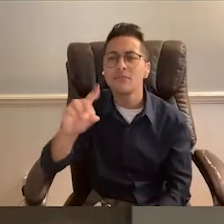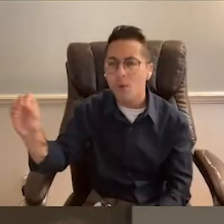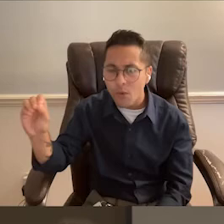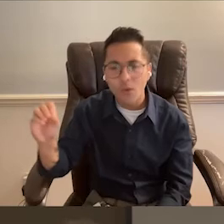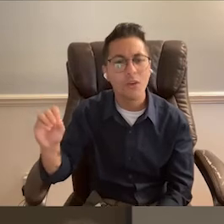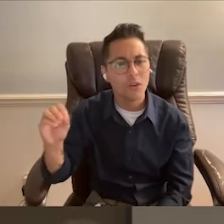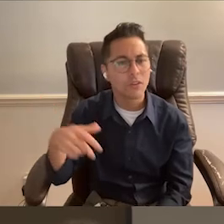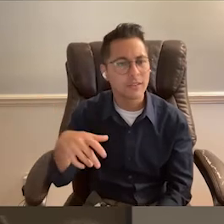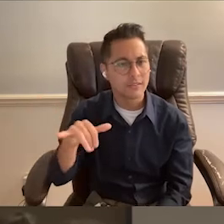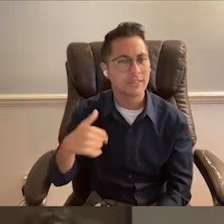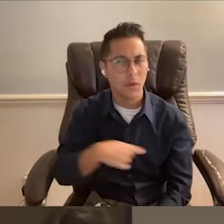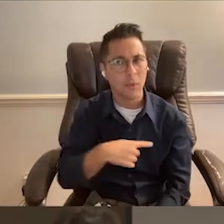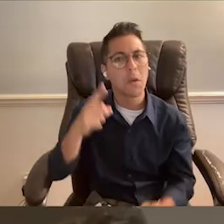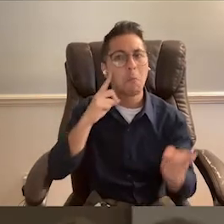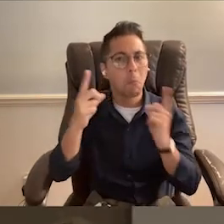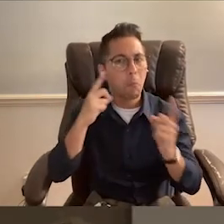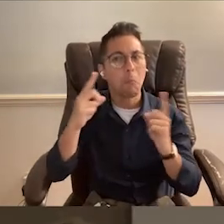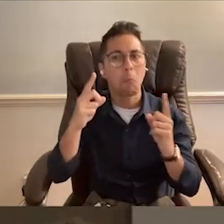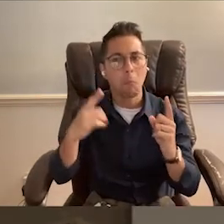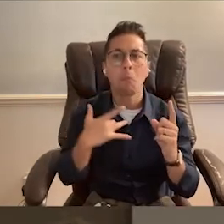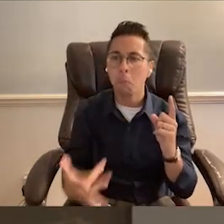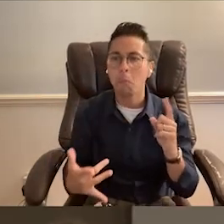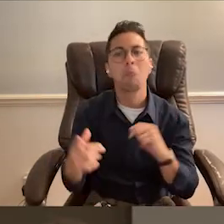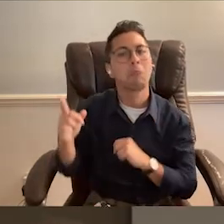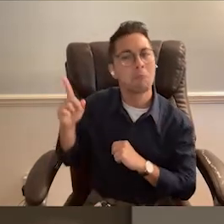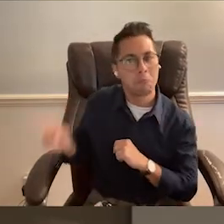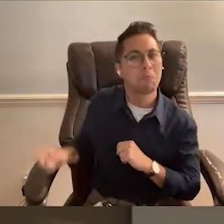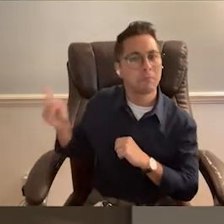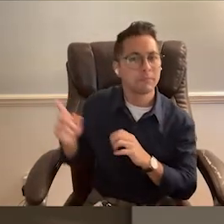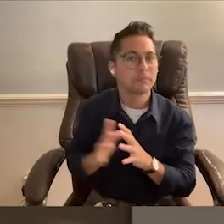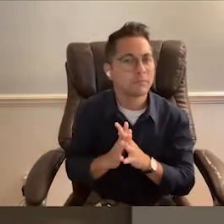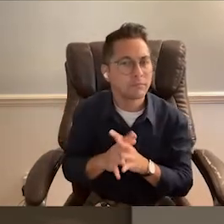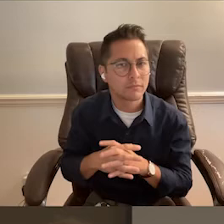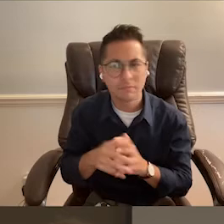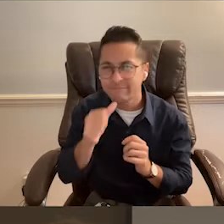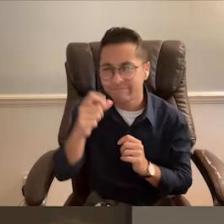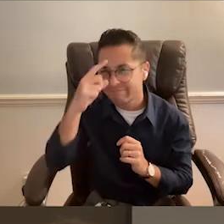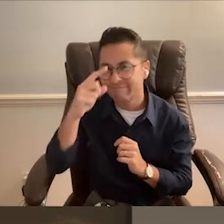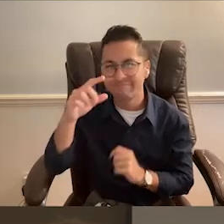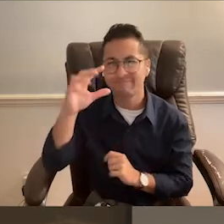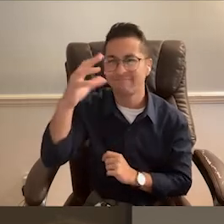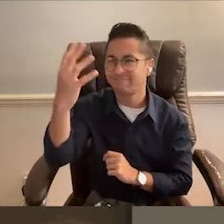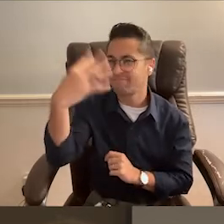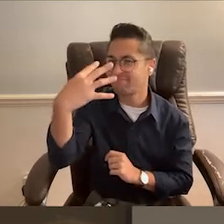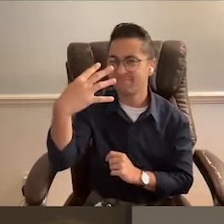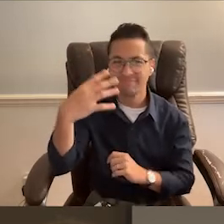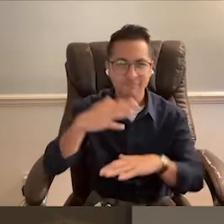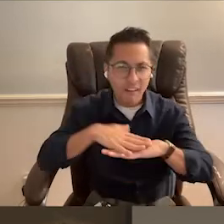So these are some common mental health disorders that we do hear a lot about.